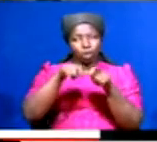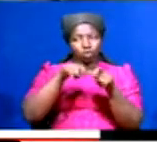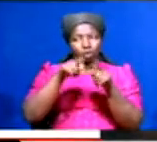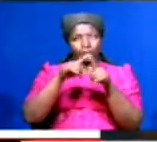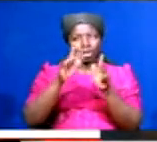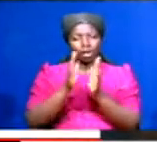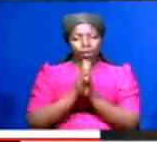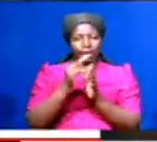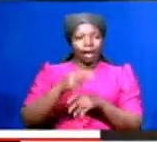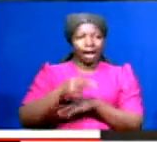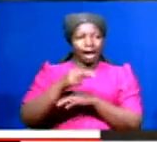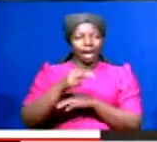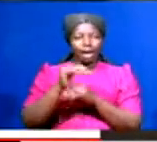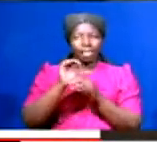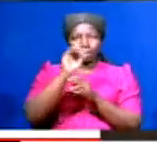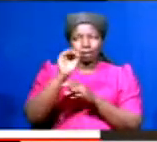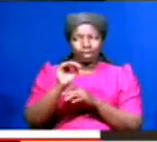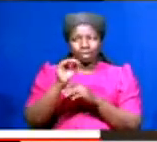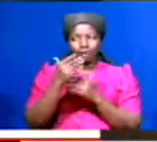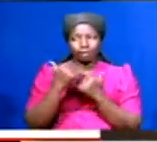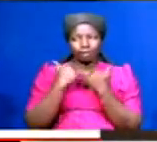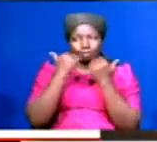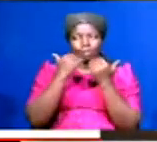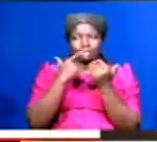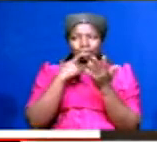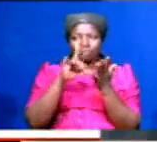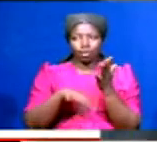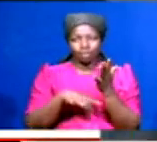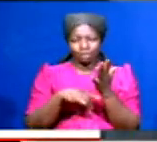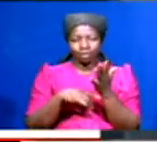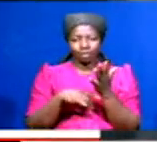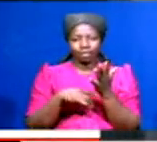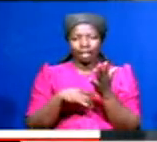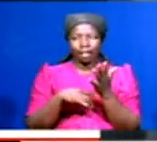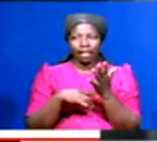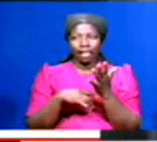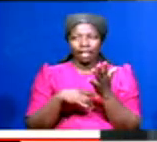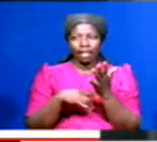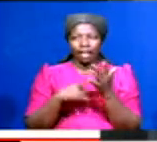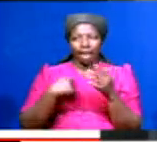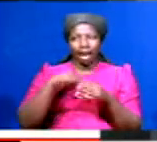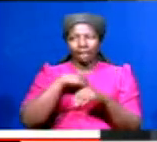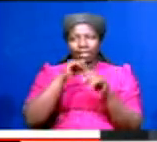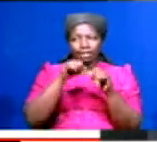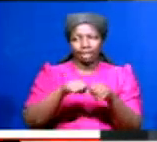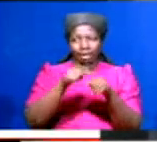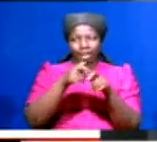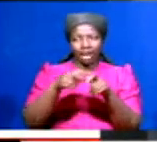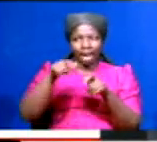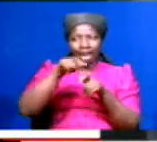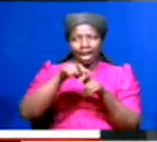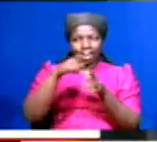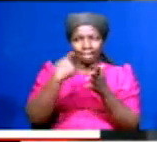that fiscal consolidation is ongoing to reduce the fiscal deficit. We are able to push our taxes and